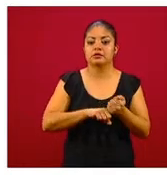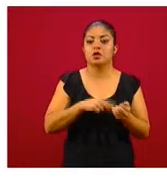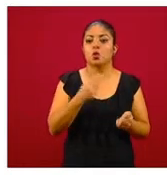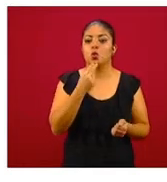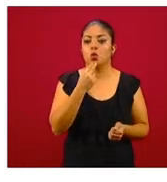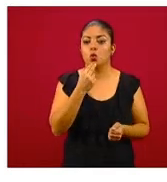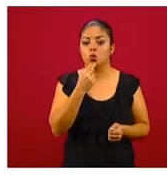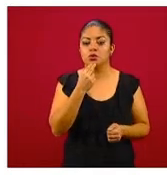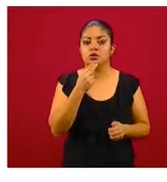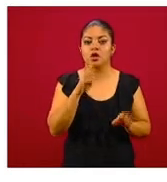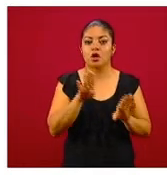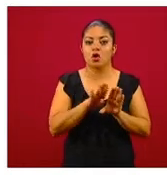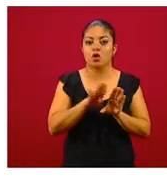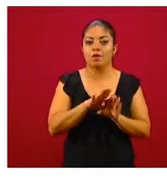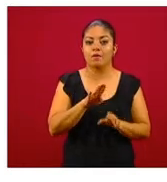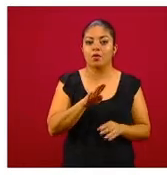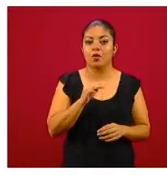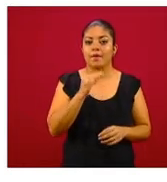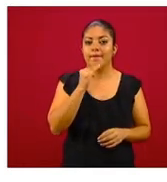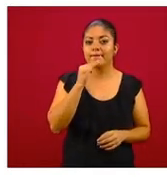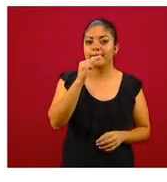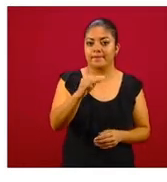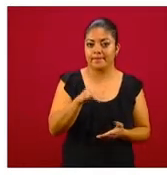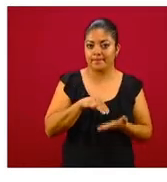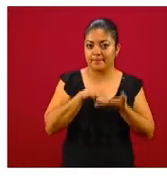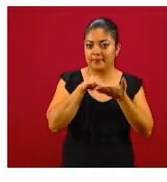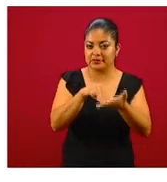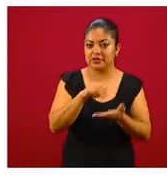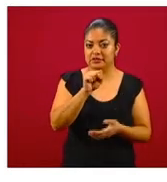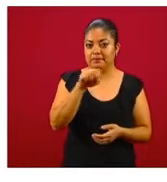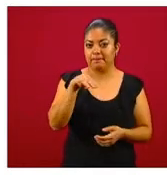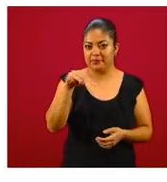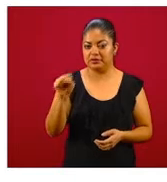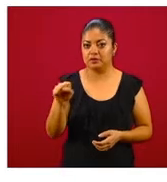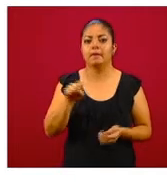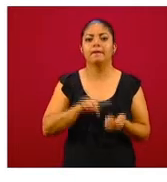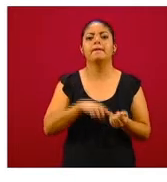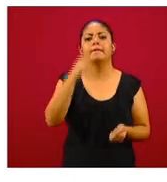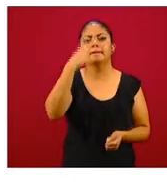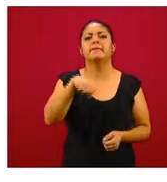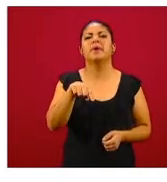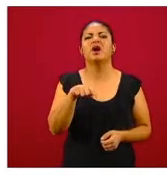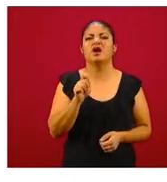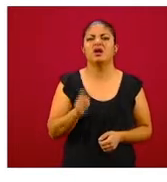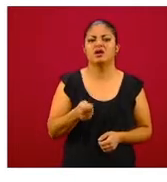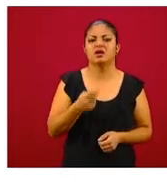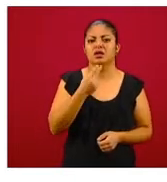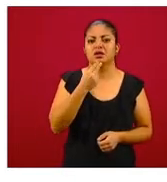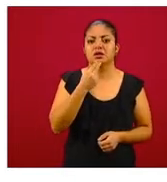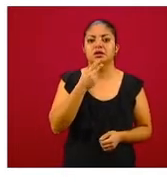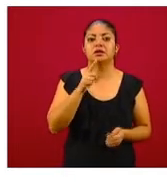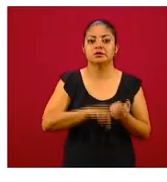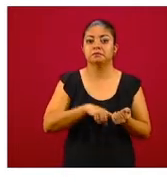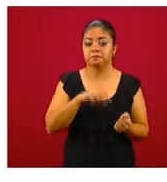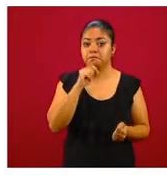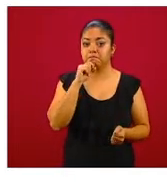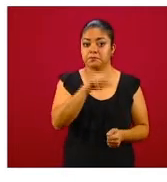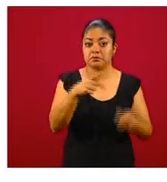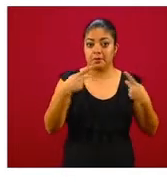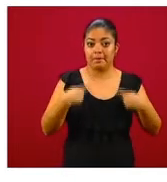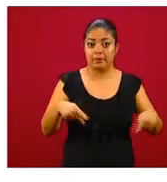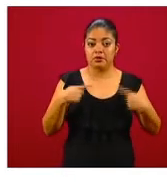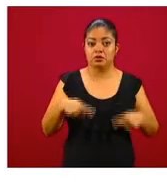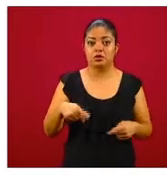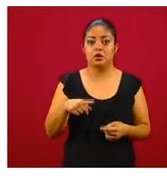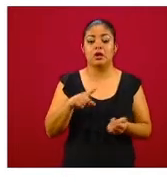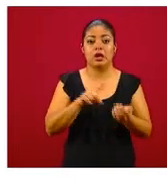ahora safe. un mensaje People send an SMS SMS para, message, text message, para que se and that way asegure they que can es la misma ensure that the persona que está same